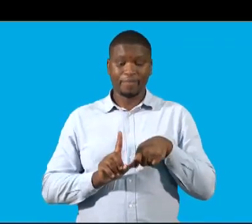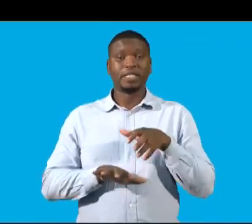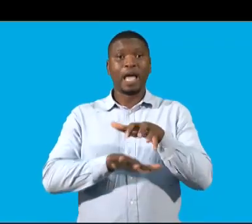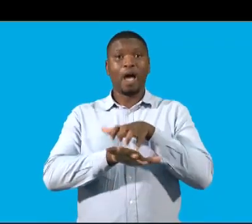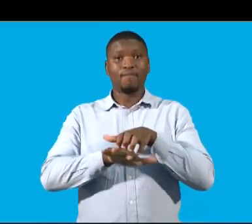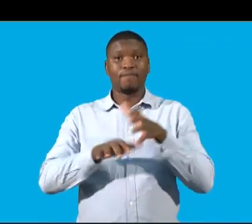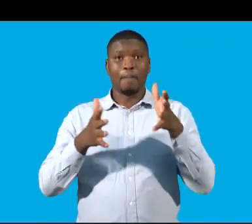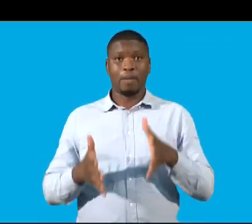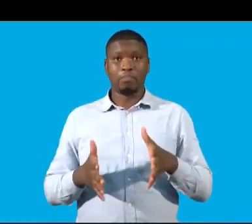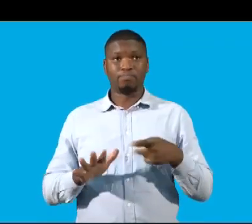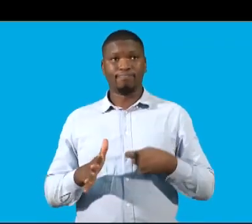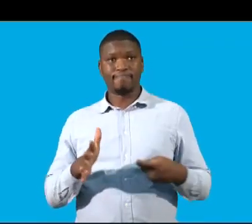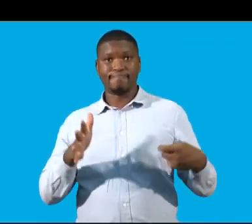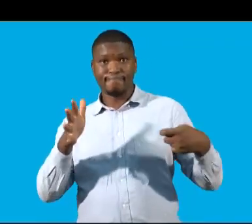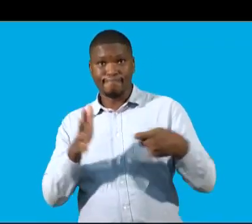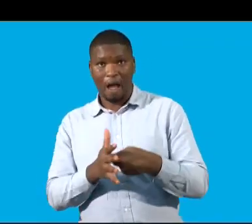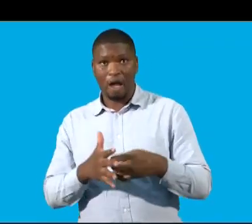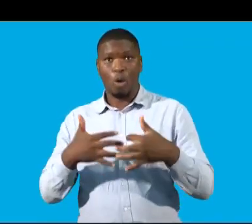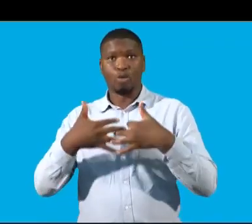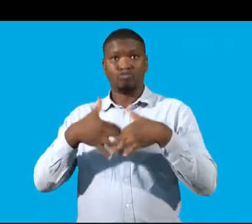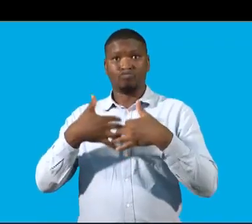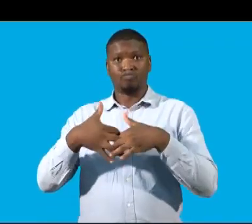buys a tractor for